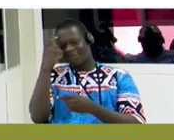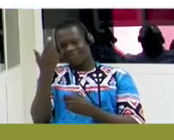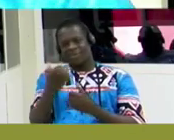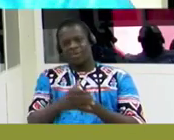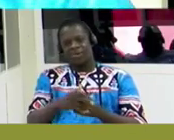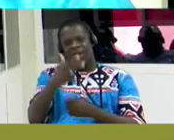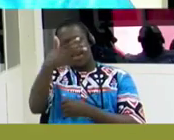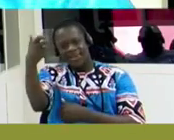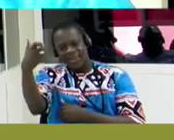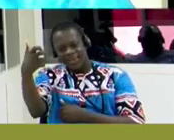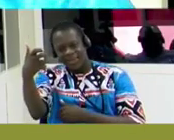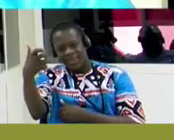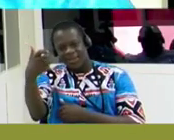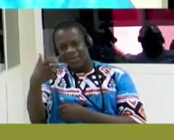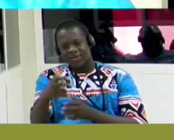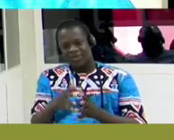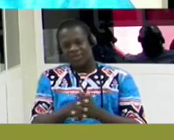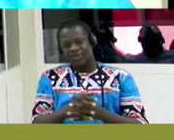80?